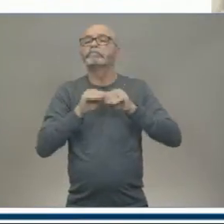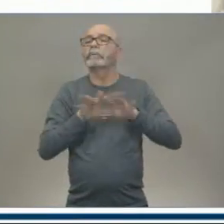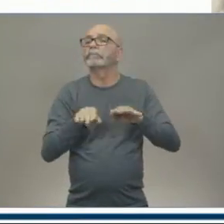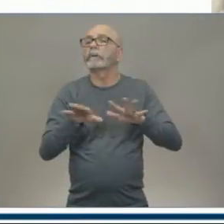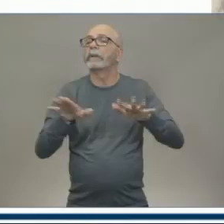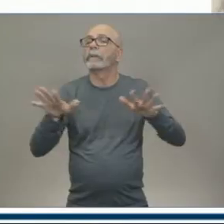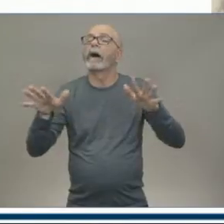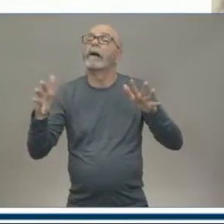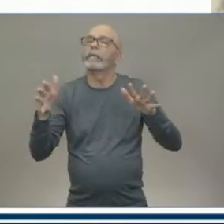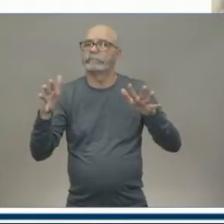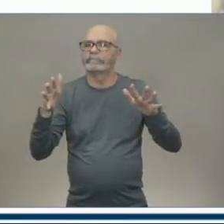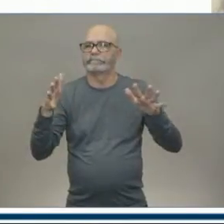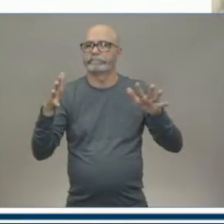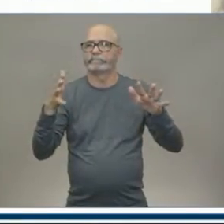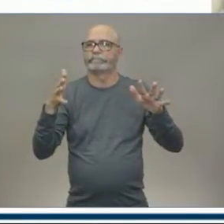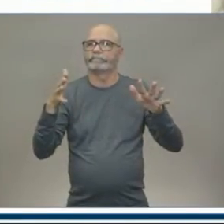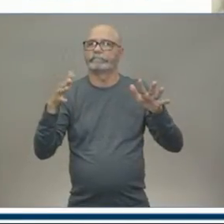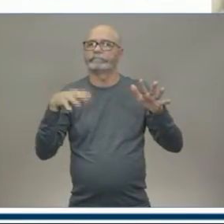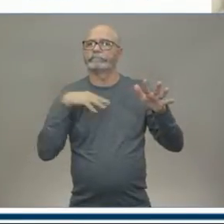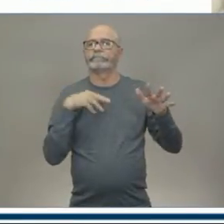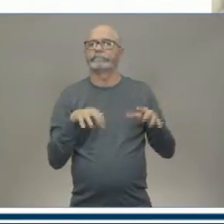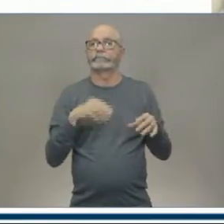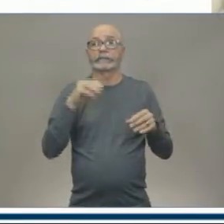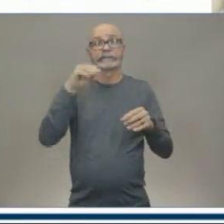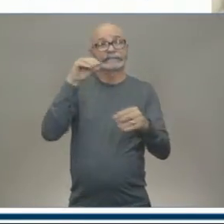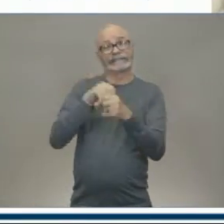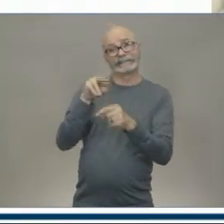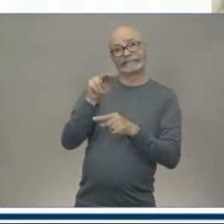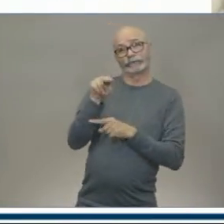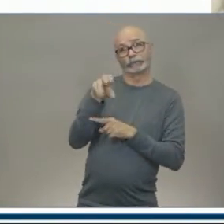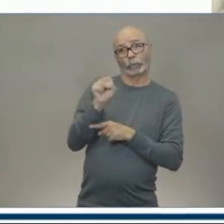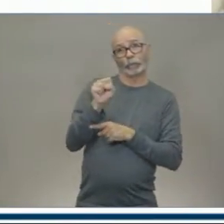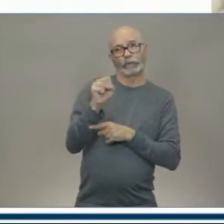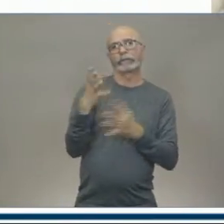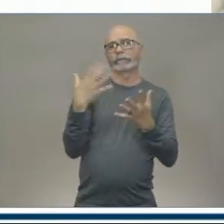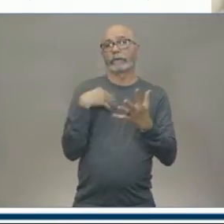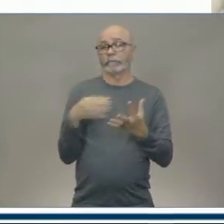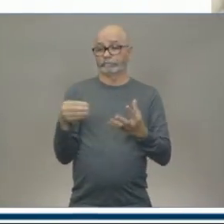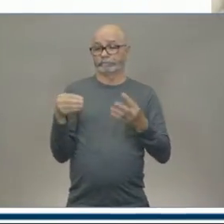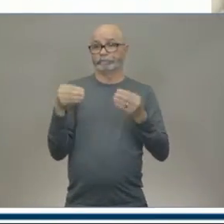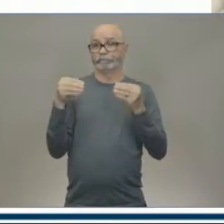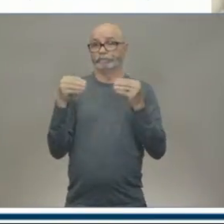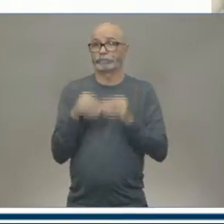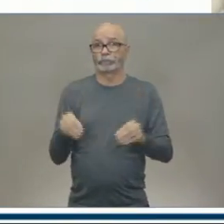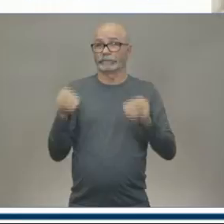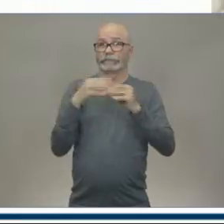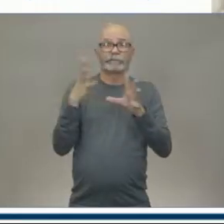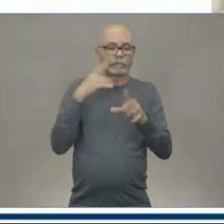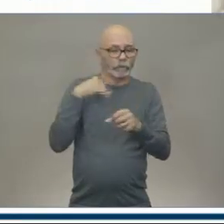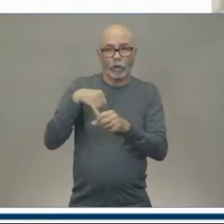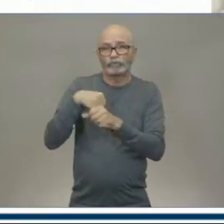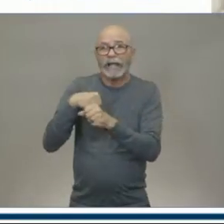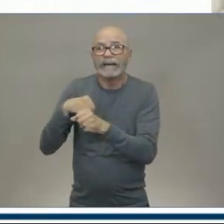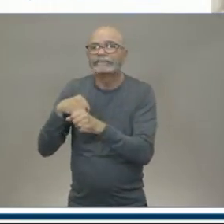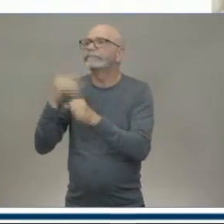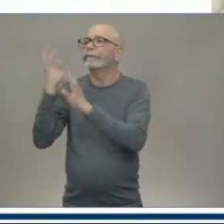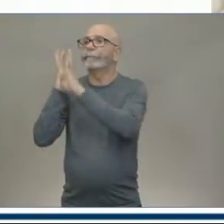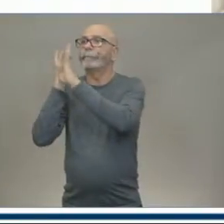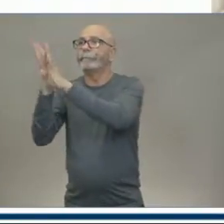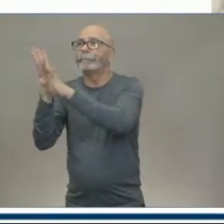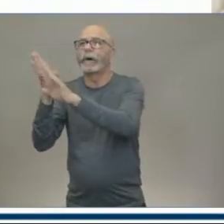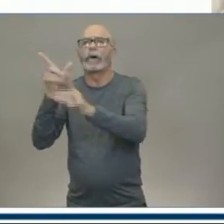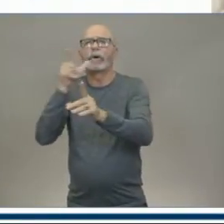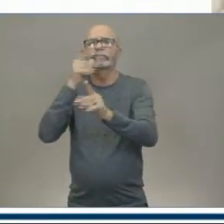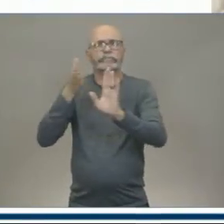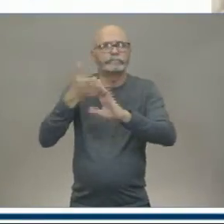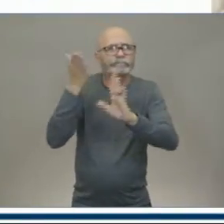at in terms of administering a vaccine on a large scale? Would pharmacists be utilized, for example? Who will be the ones giving